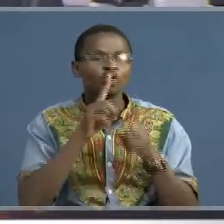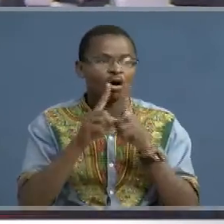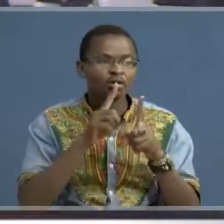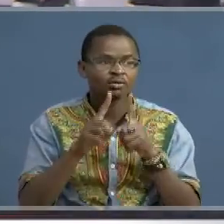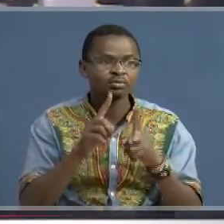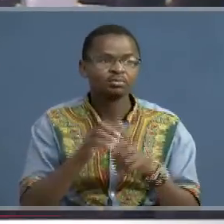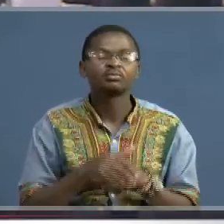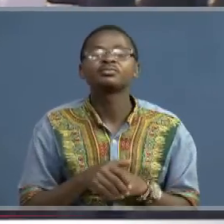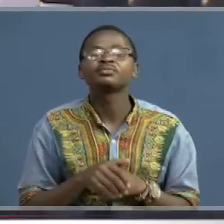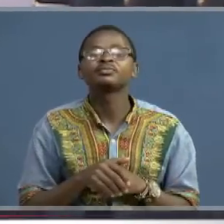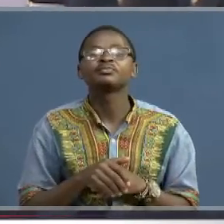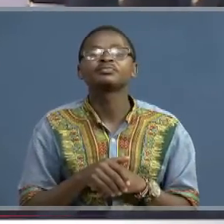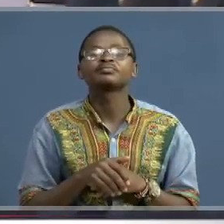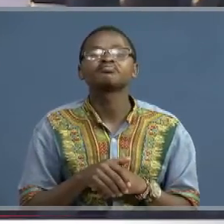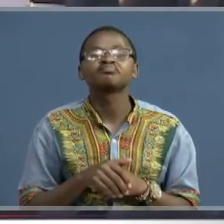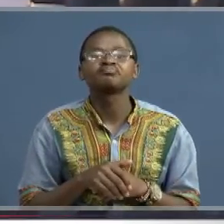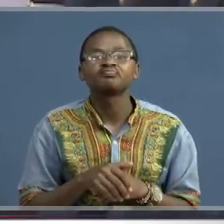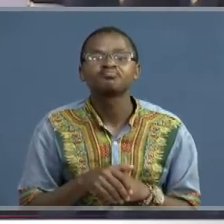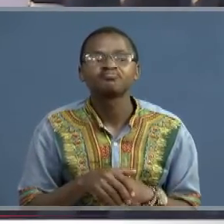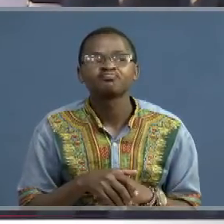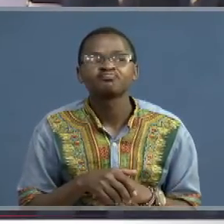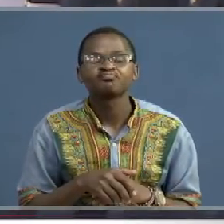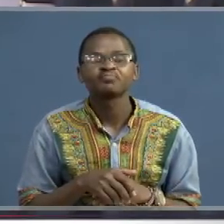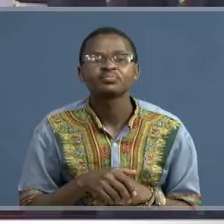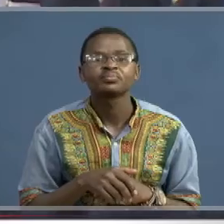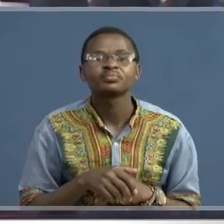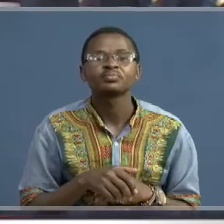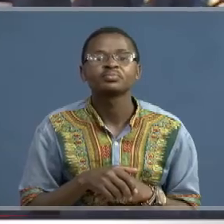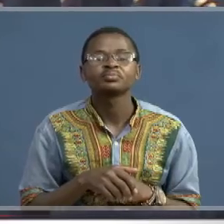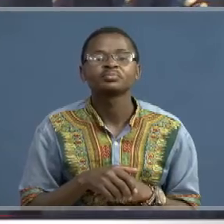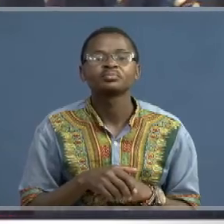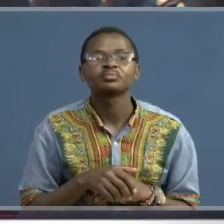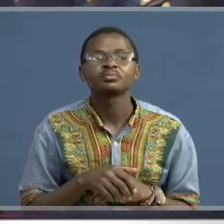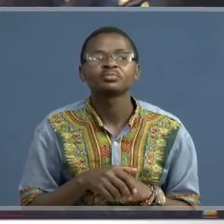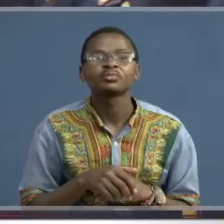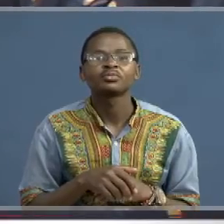Irene Mwangi, KUTV.